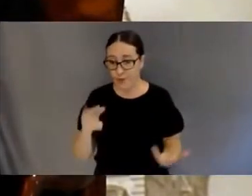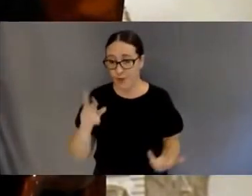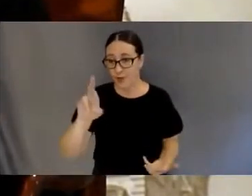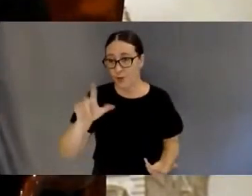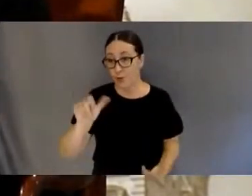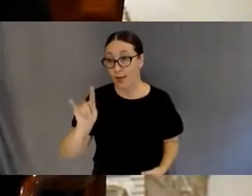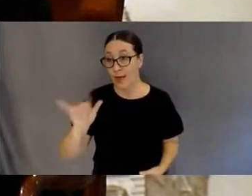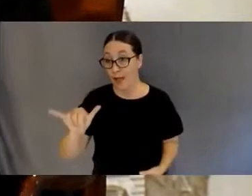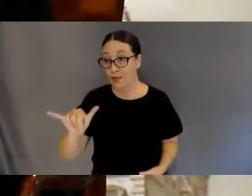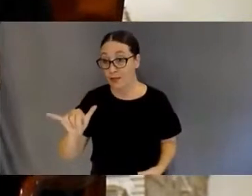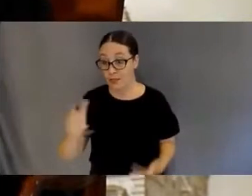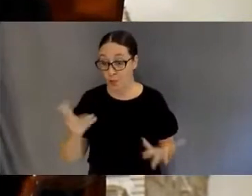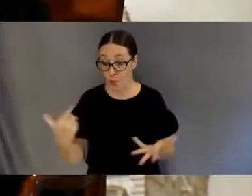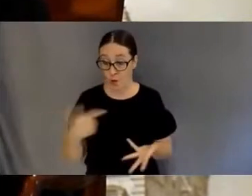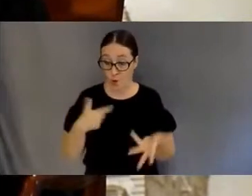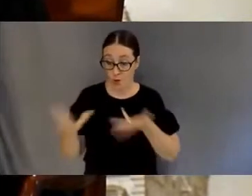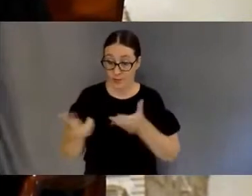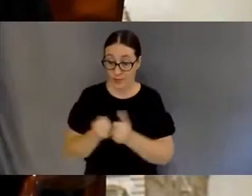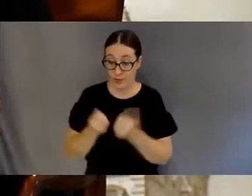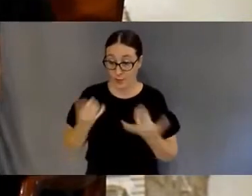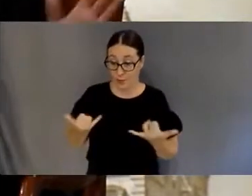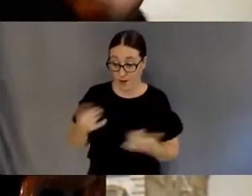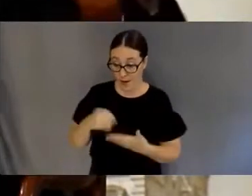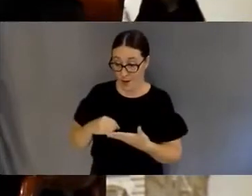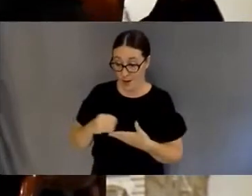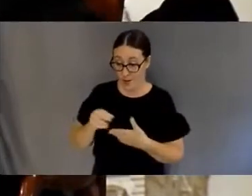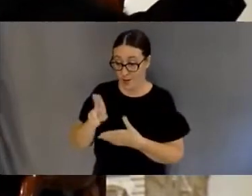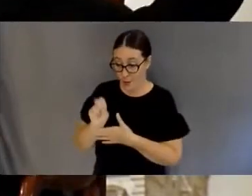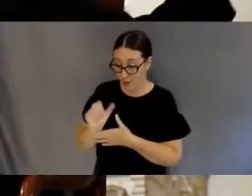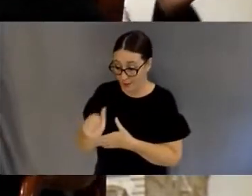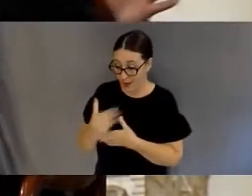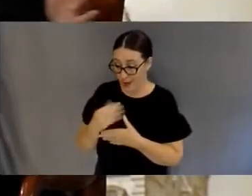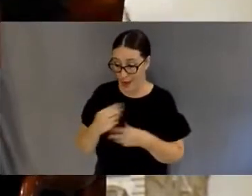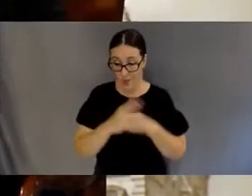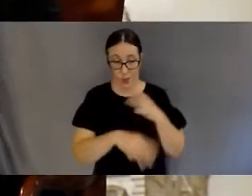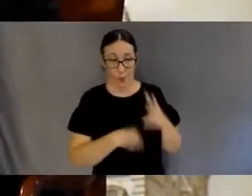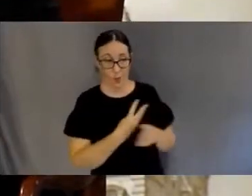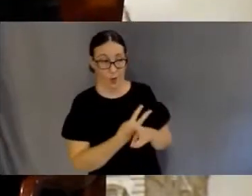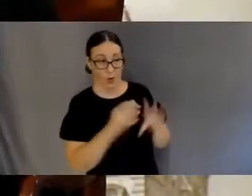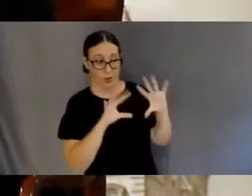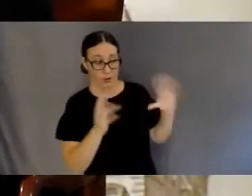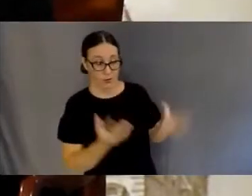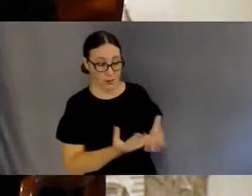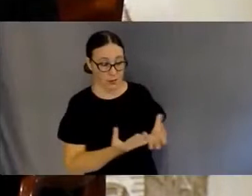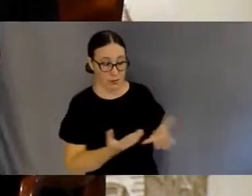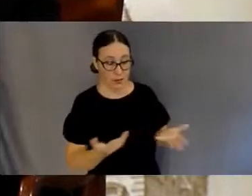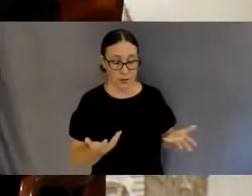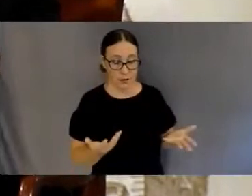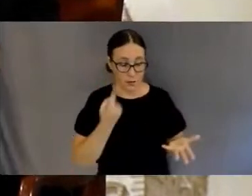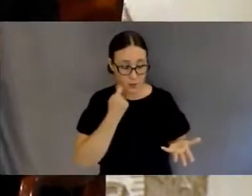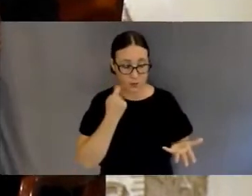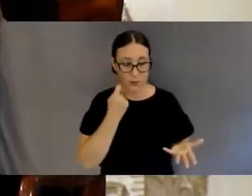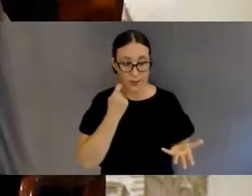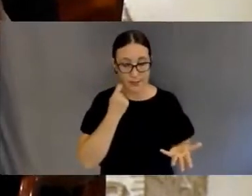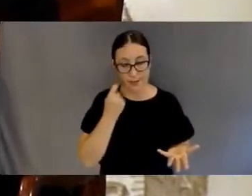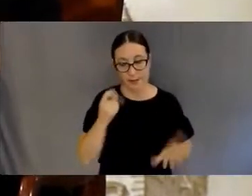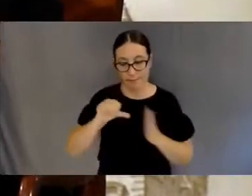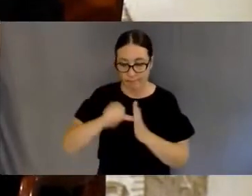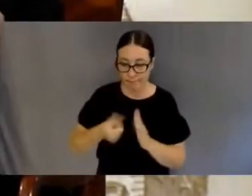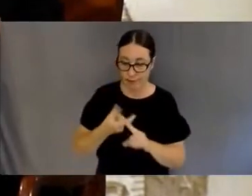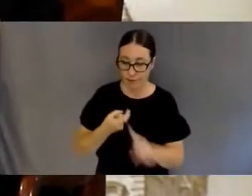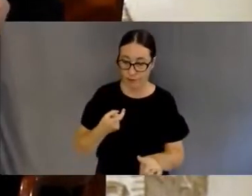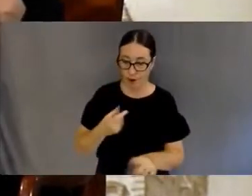at this moment in our country and in our world, which is informed, I think, most recently by the pandemic and